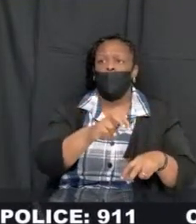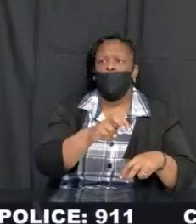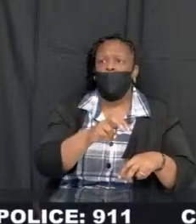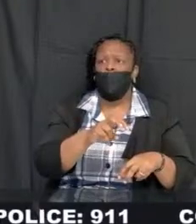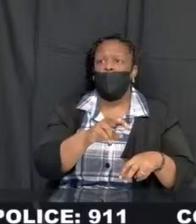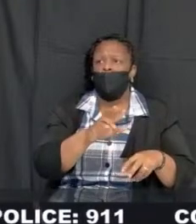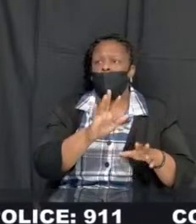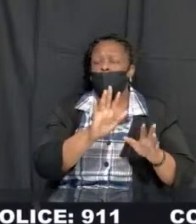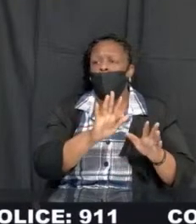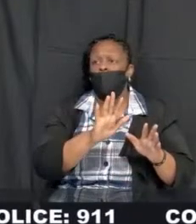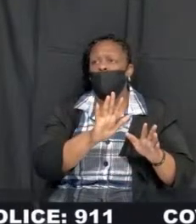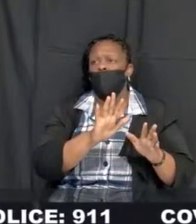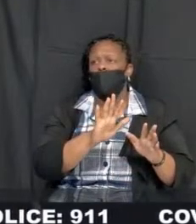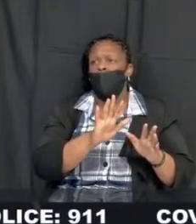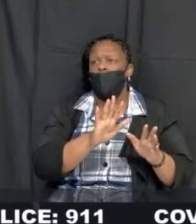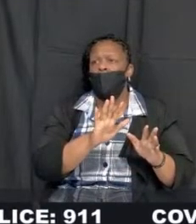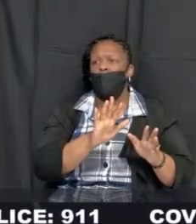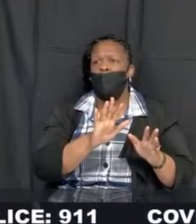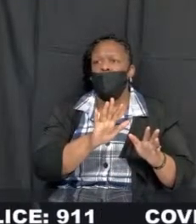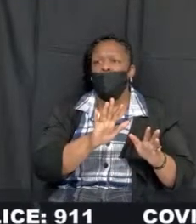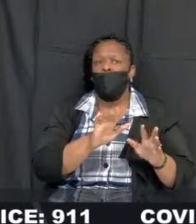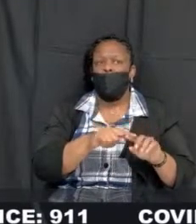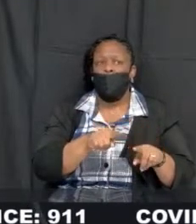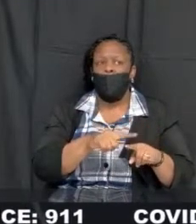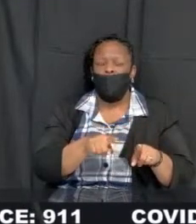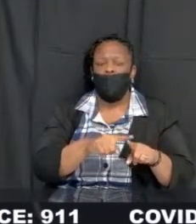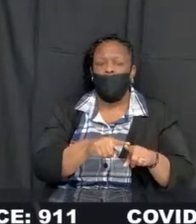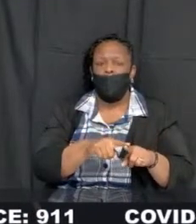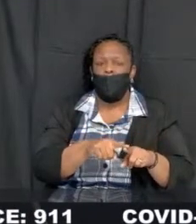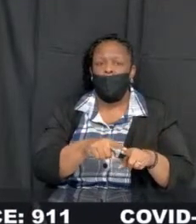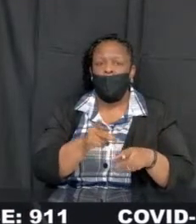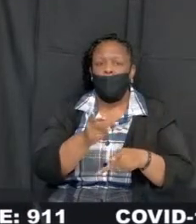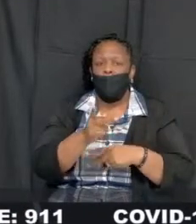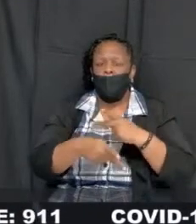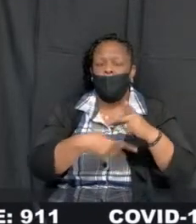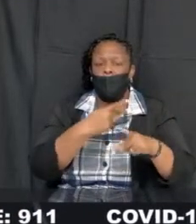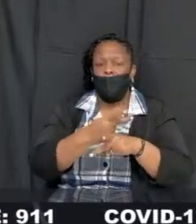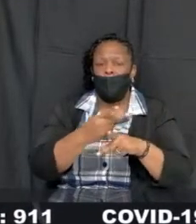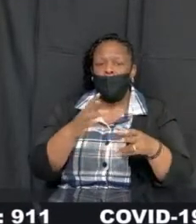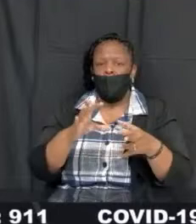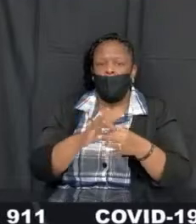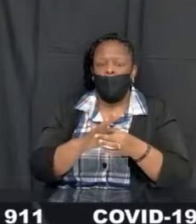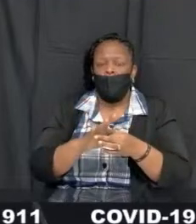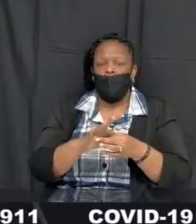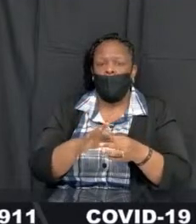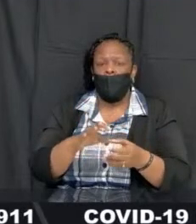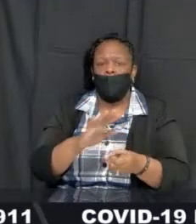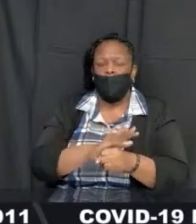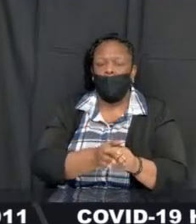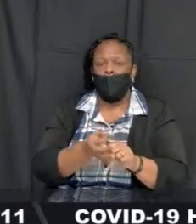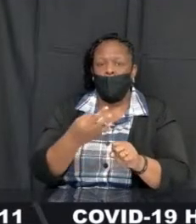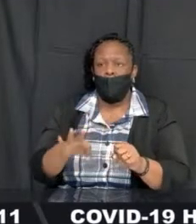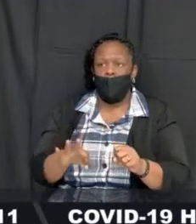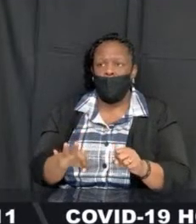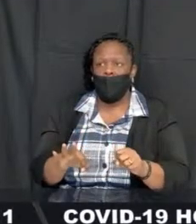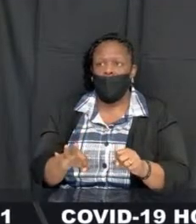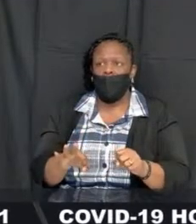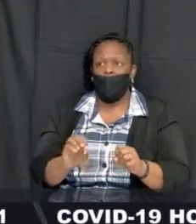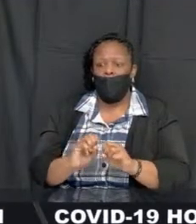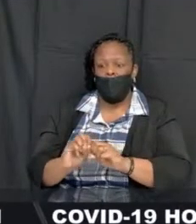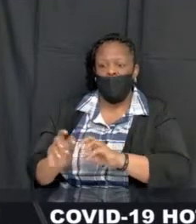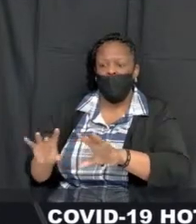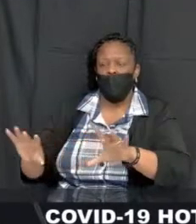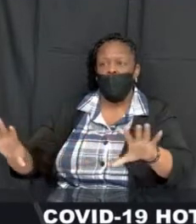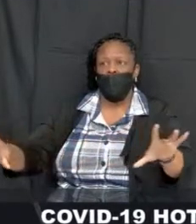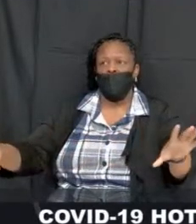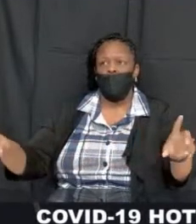that the variants have already spread to other countries like the US and other places, and there is